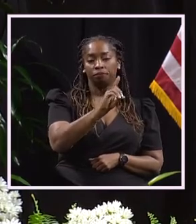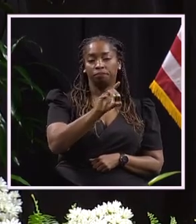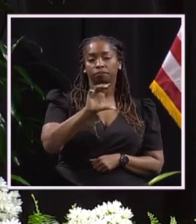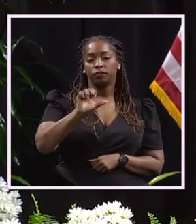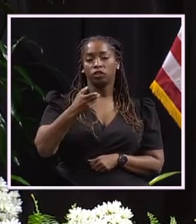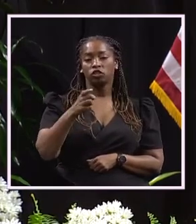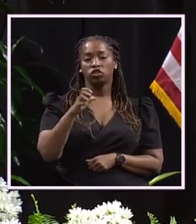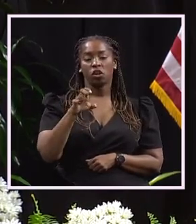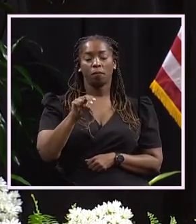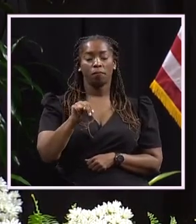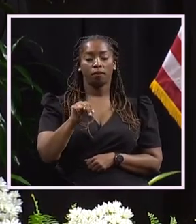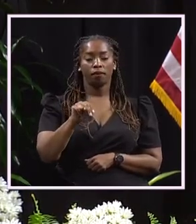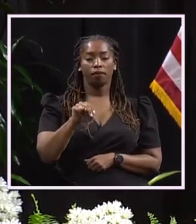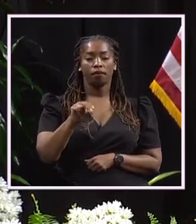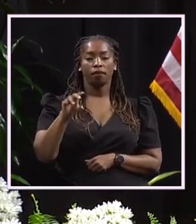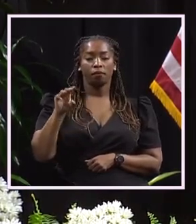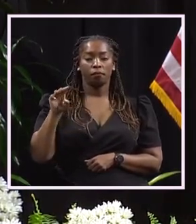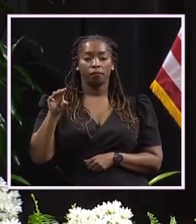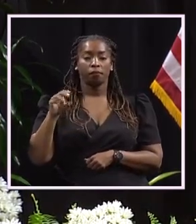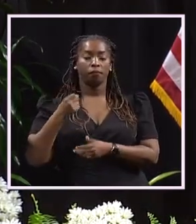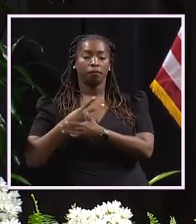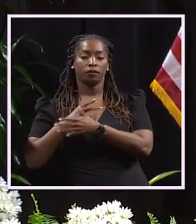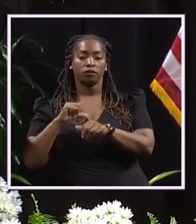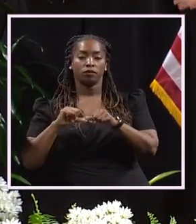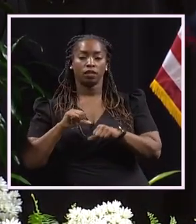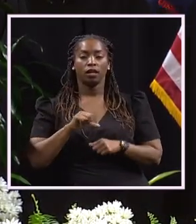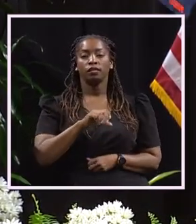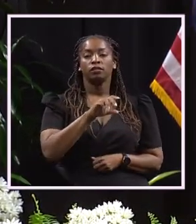Suman Banjare, Master of Science.